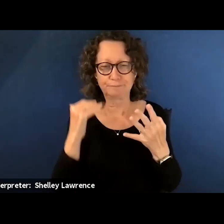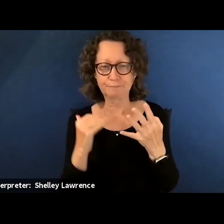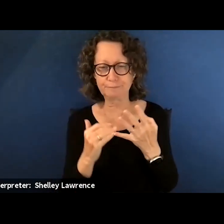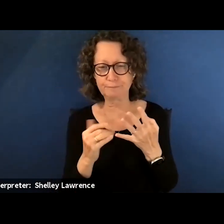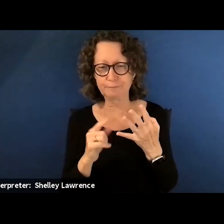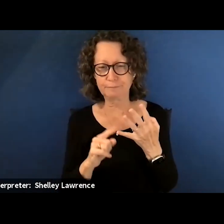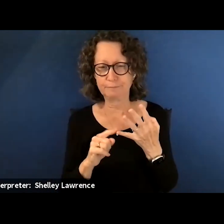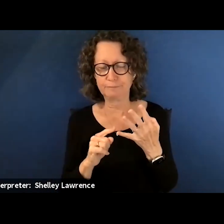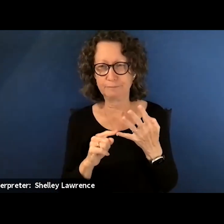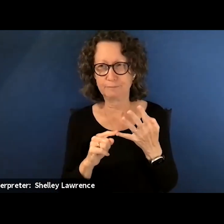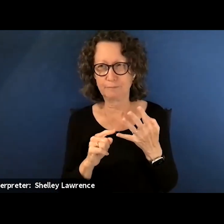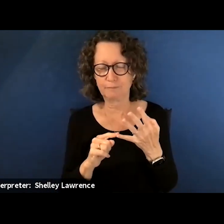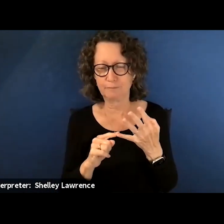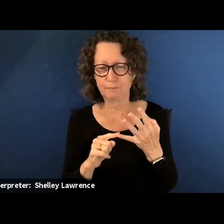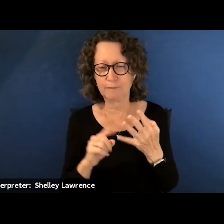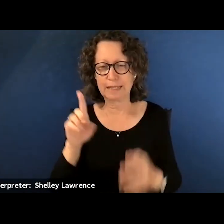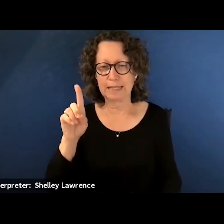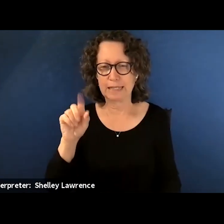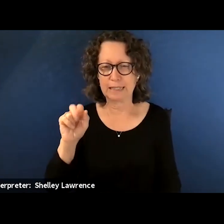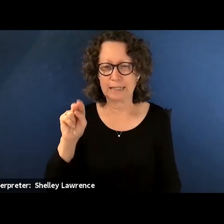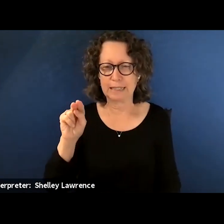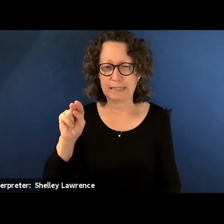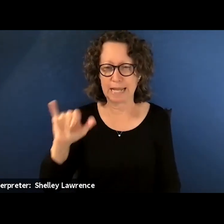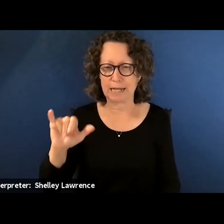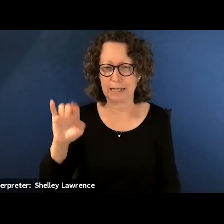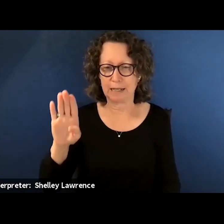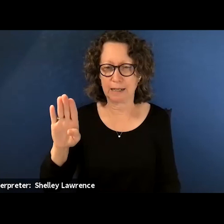Our next speaker is Danny Blunk.